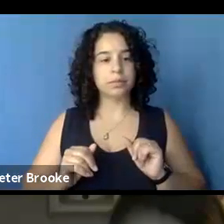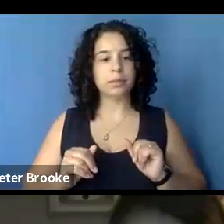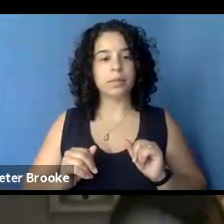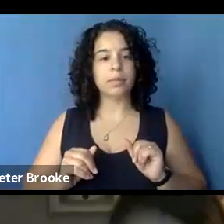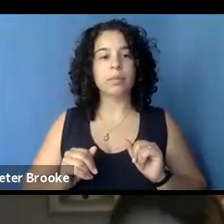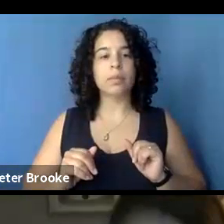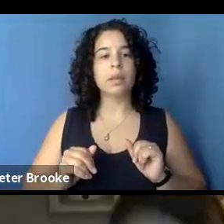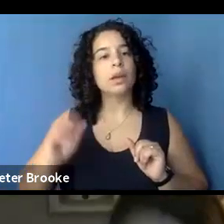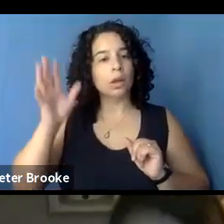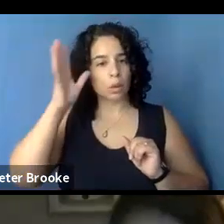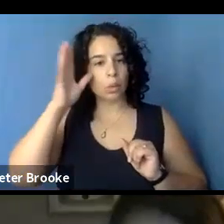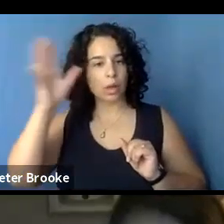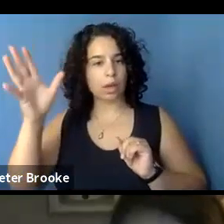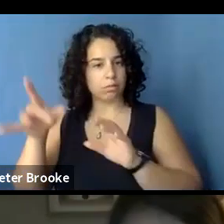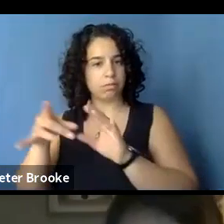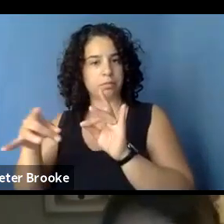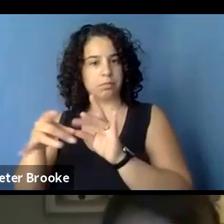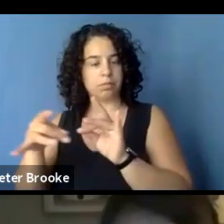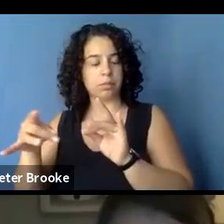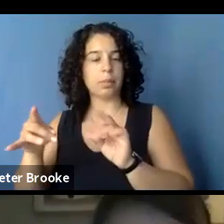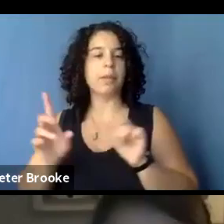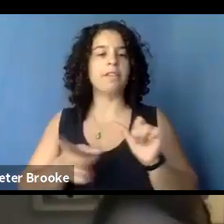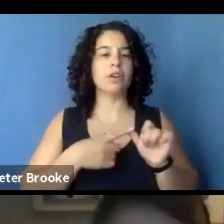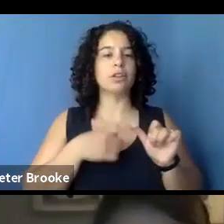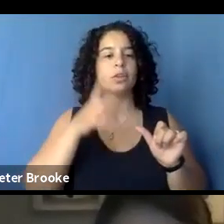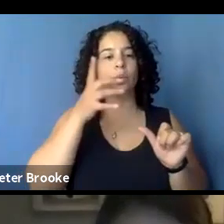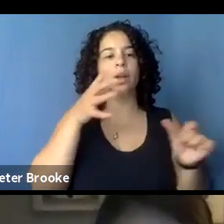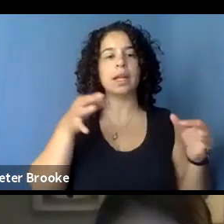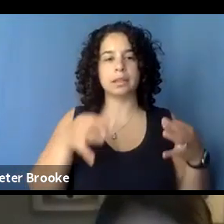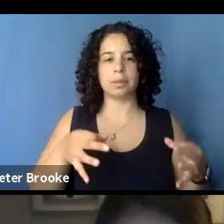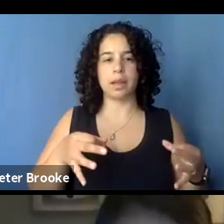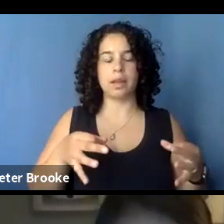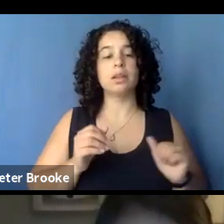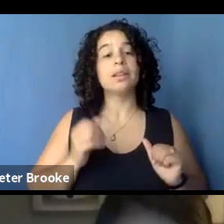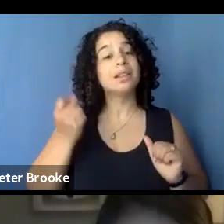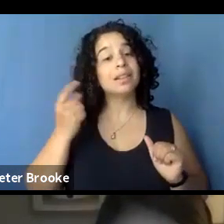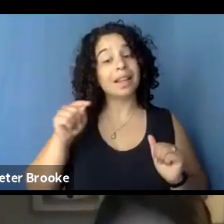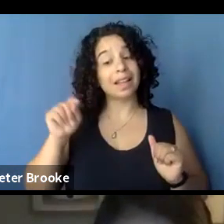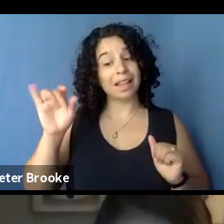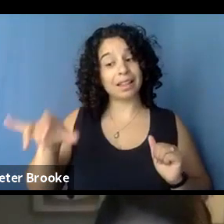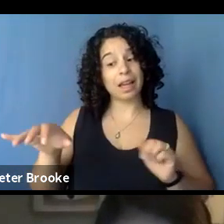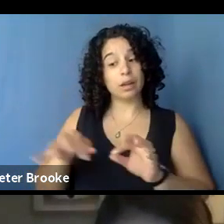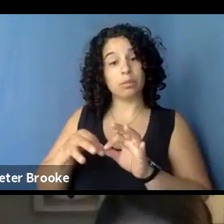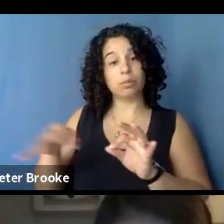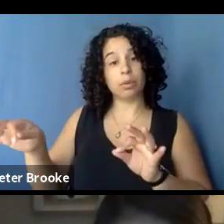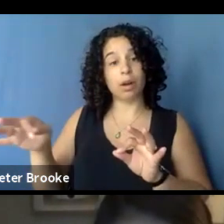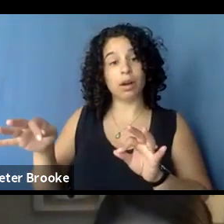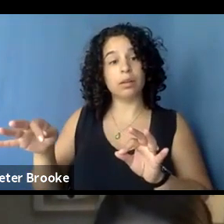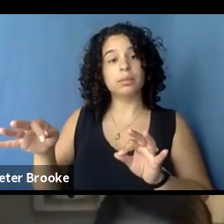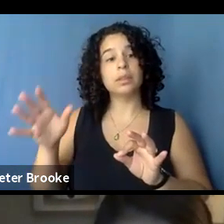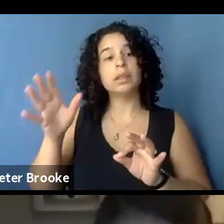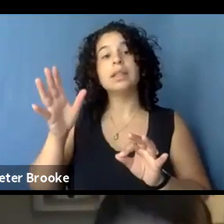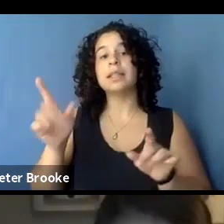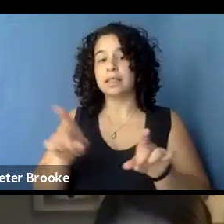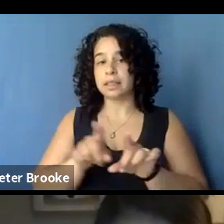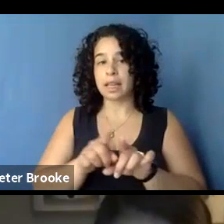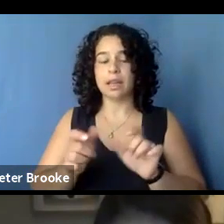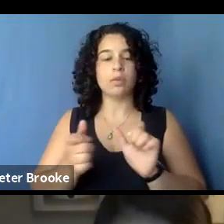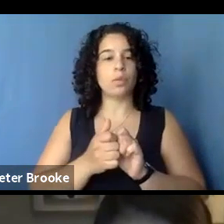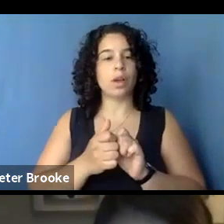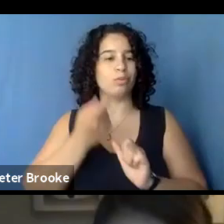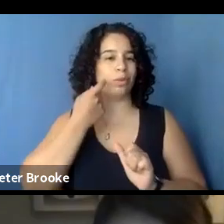I wanna say a couple of things. First thing is well, this next prompt will also take place in Irreconcilable Space.